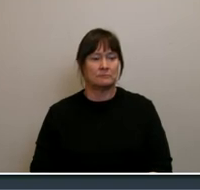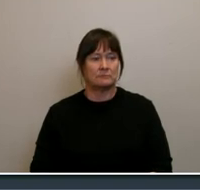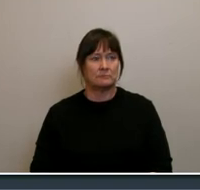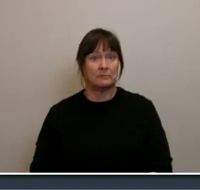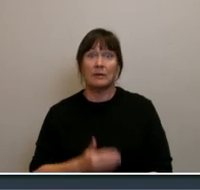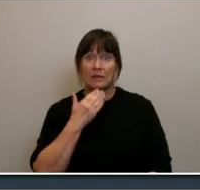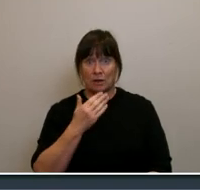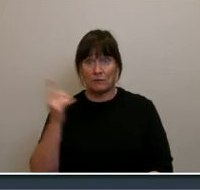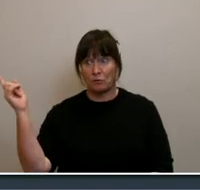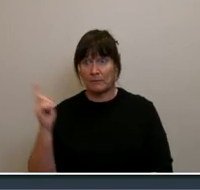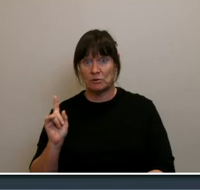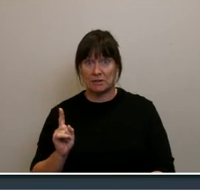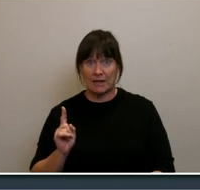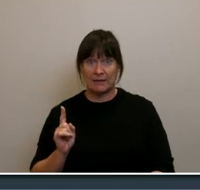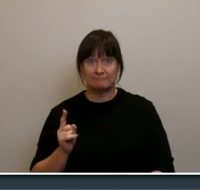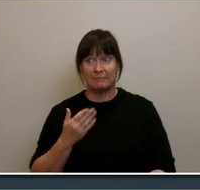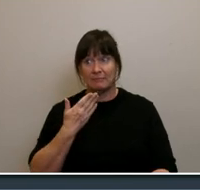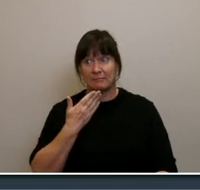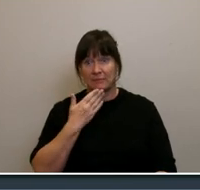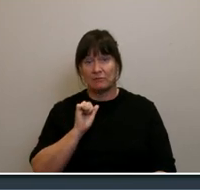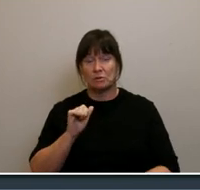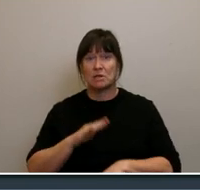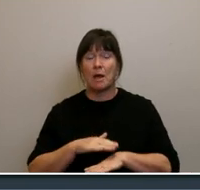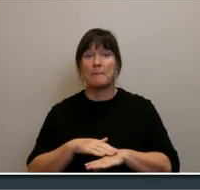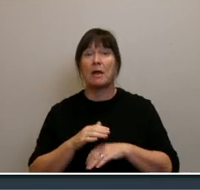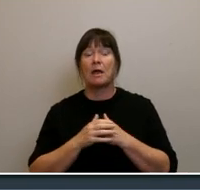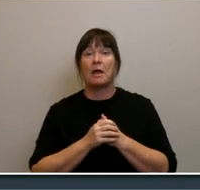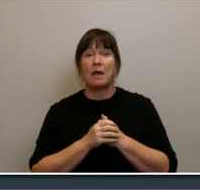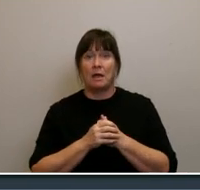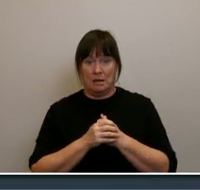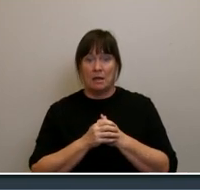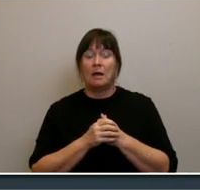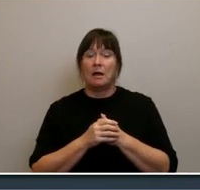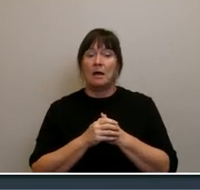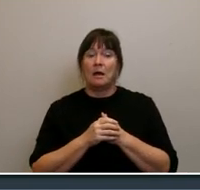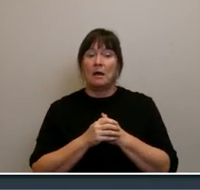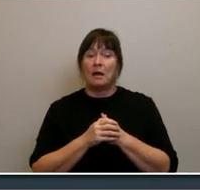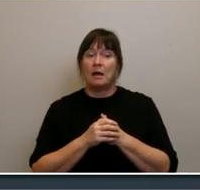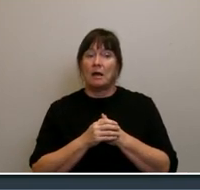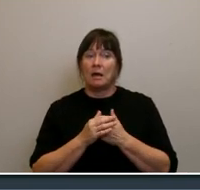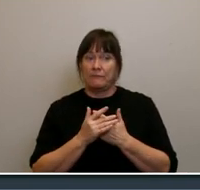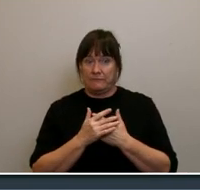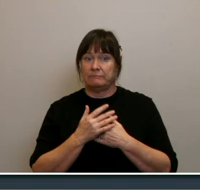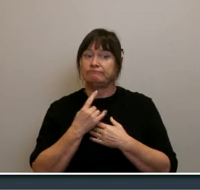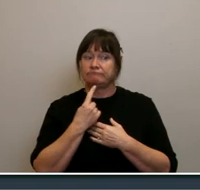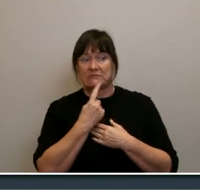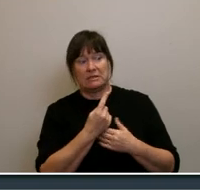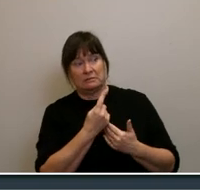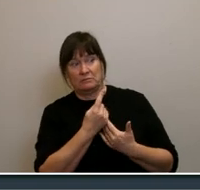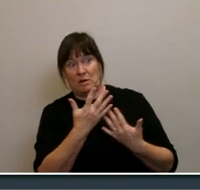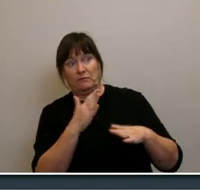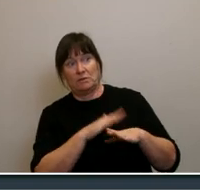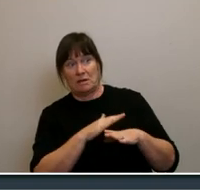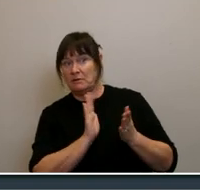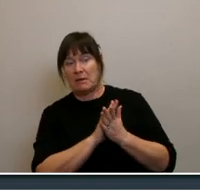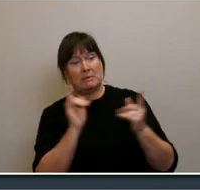Thank you for coming in today with your time. As always, I re-extend the invitation that I have made several times to several board members to come and